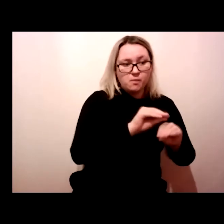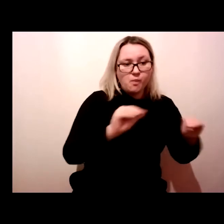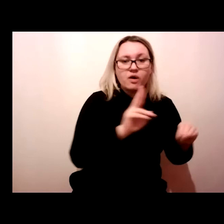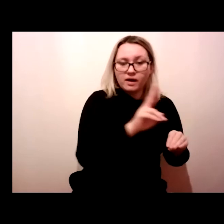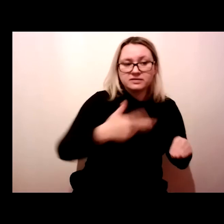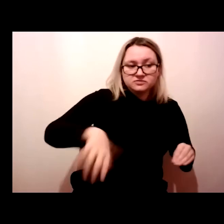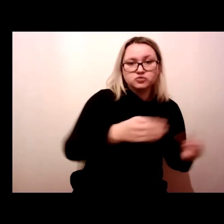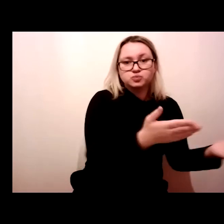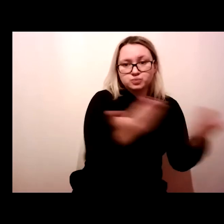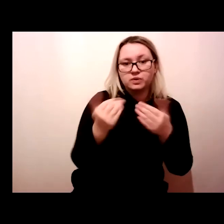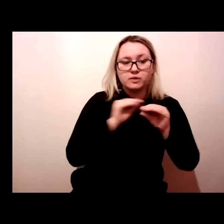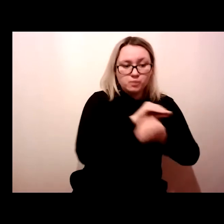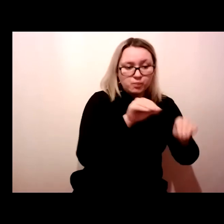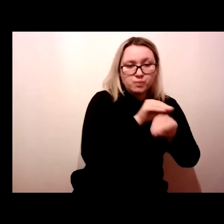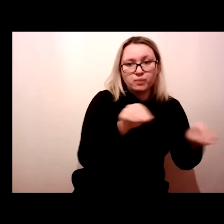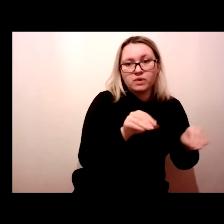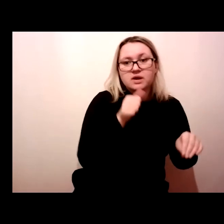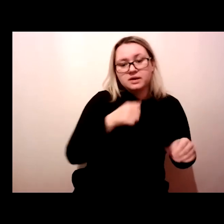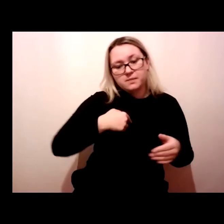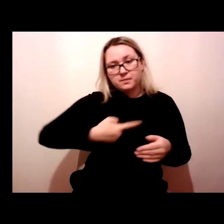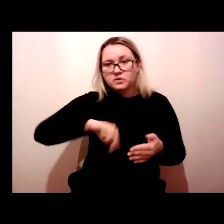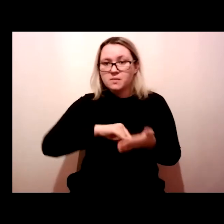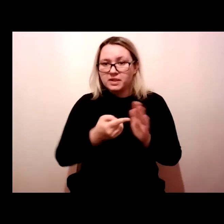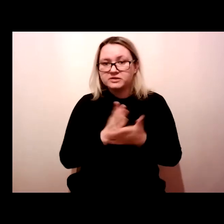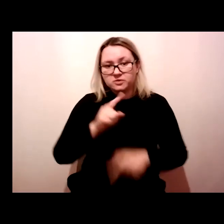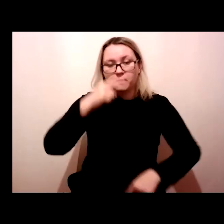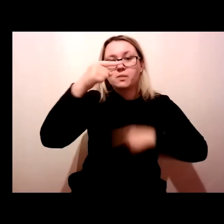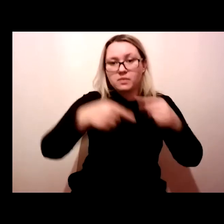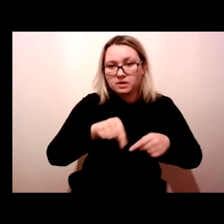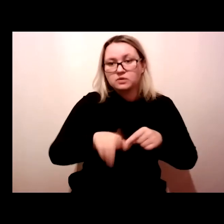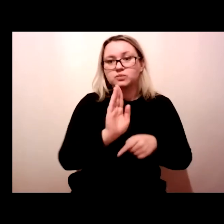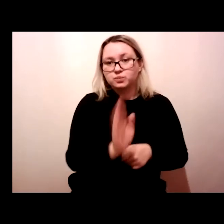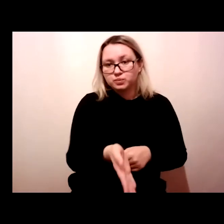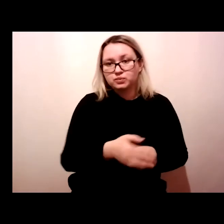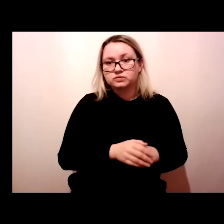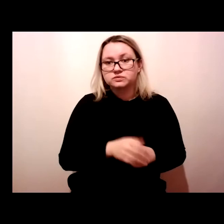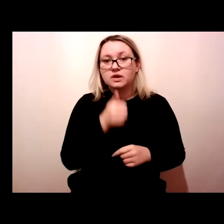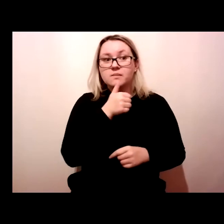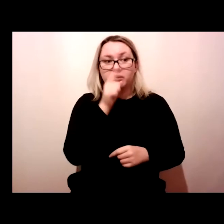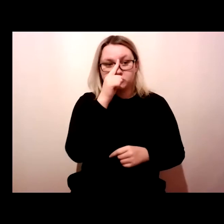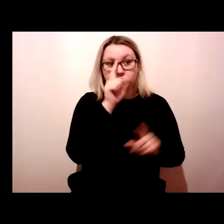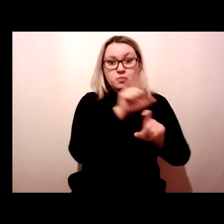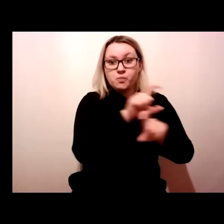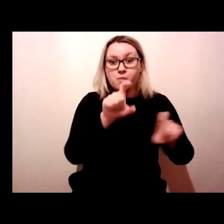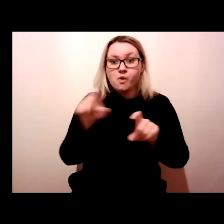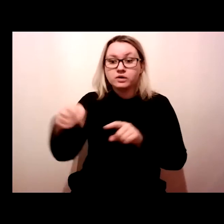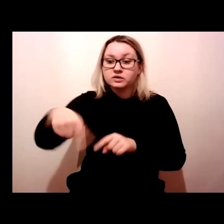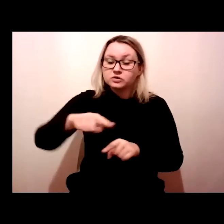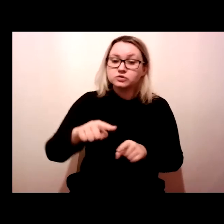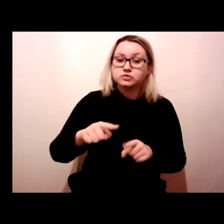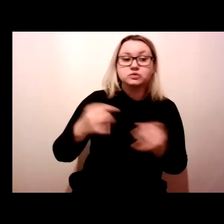mes The planuojam tokius training mokymus for all rengti kitais teachers would metais. help. We Tai plan the jeigu yra training next mokyklų, year, kurioms būtų aktualu